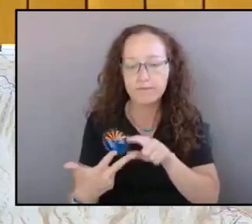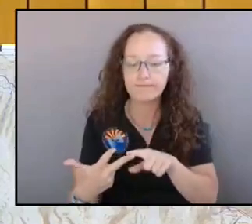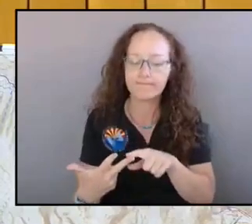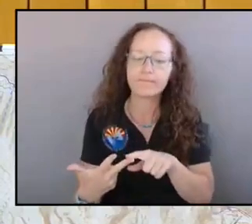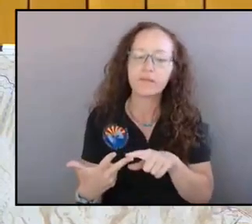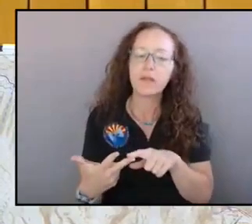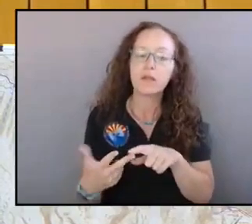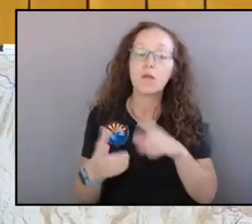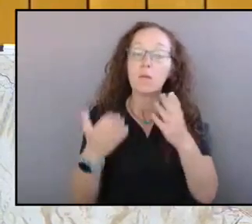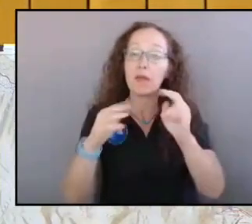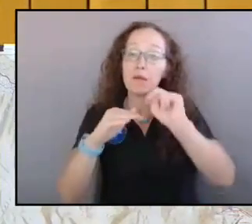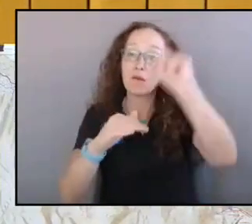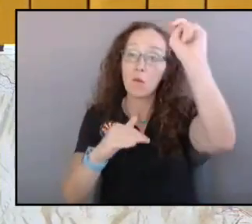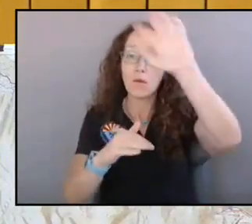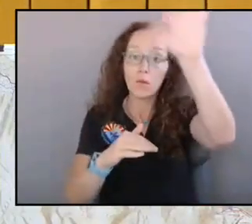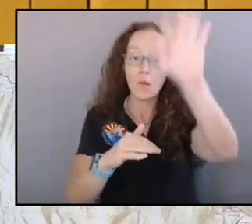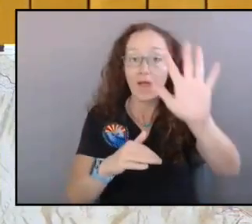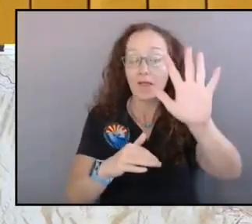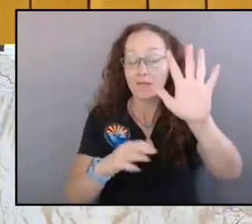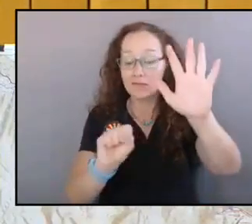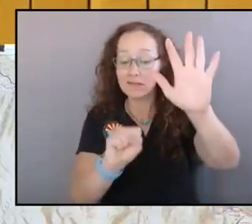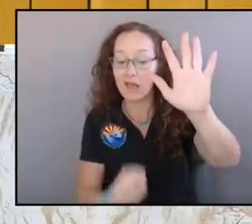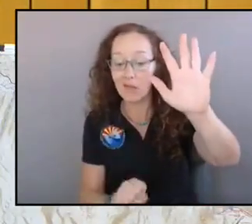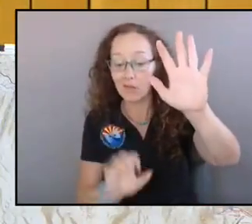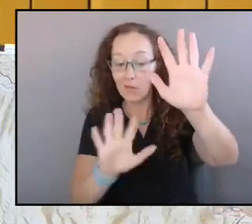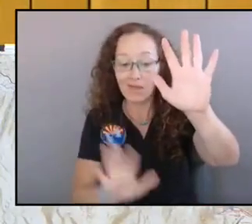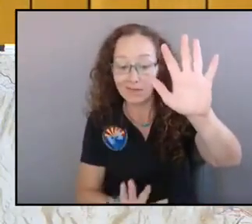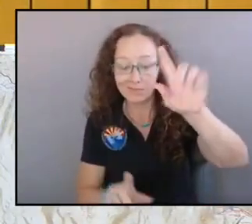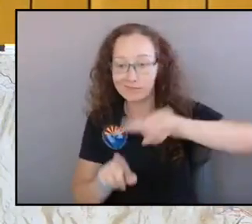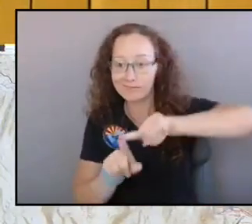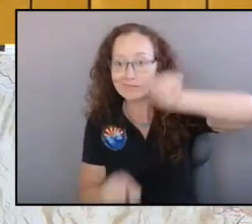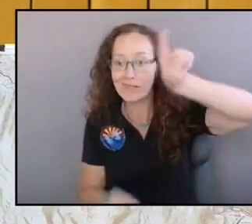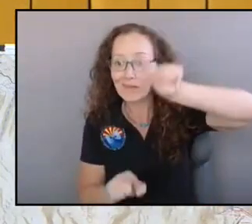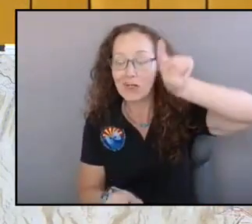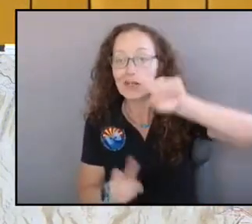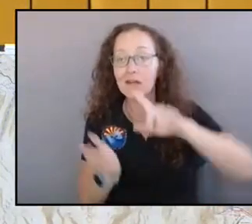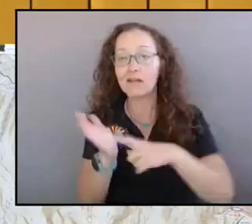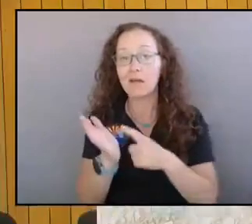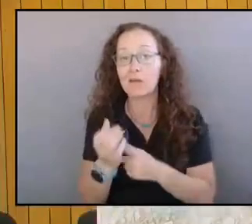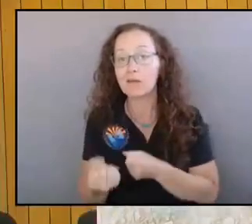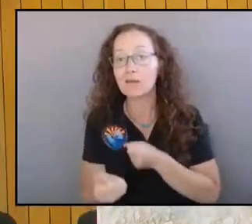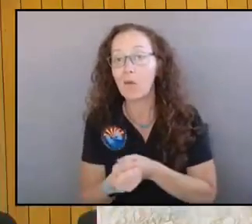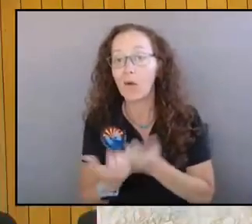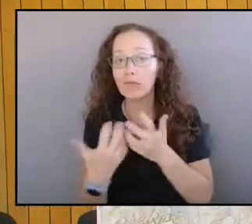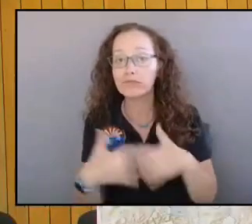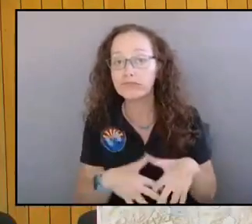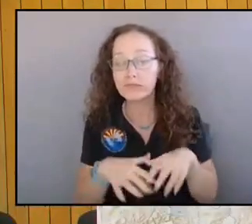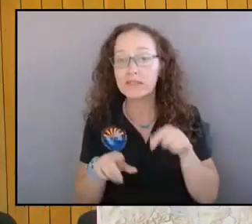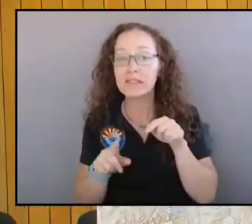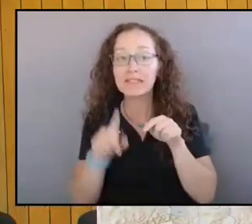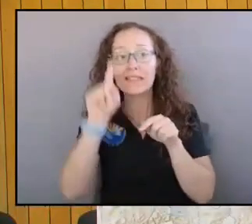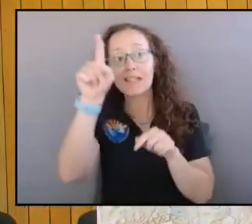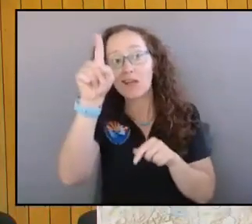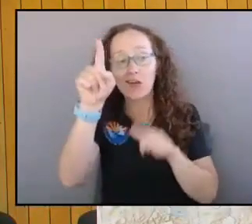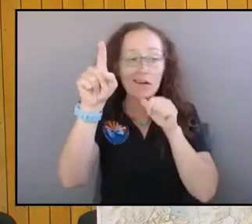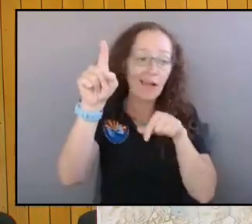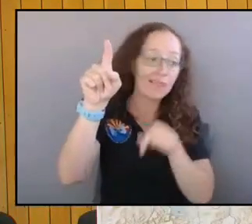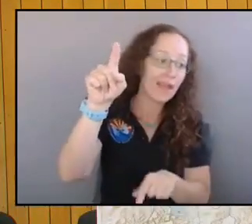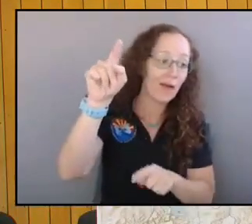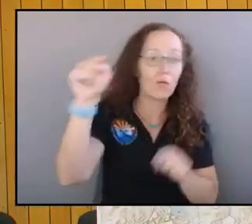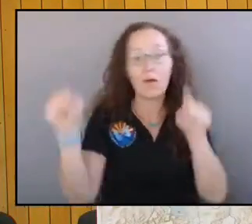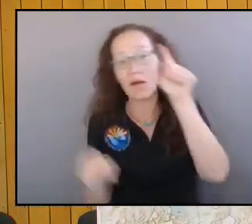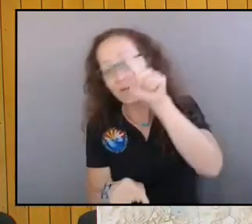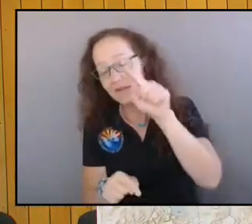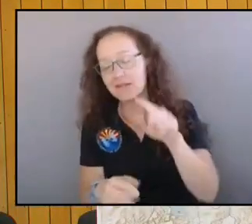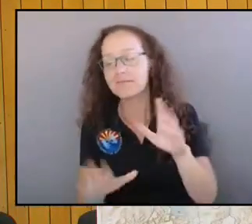may not be the same weather on the south end, and sometimes what's favorable up here is not favorable down south. So with that, Celeste. Thank you very